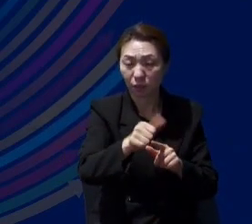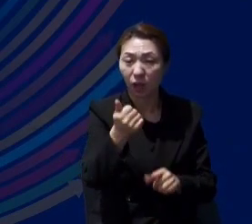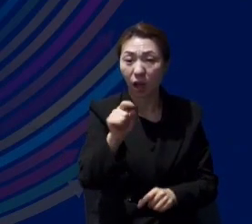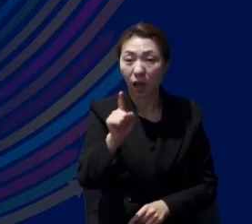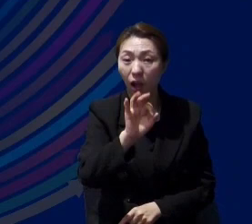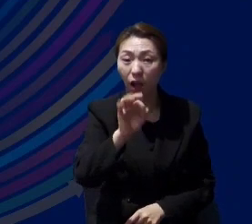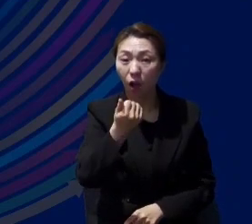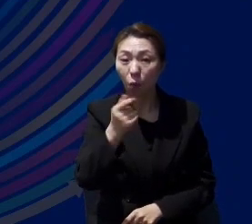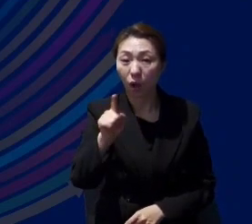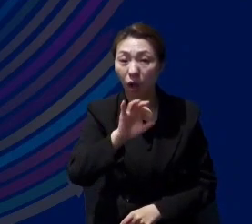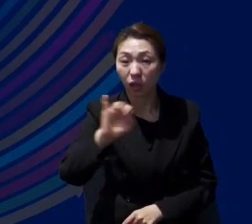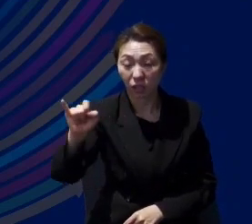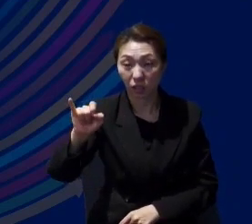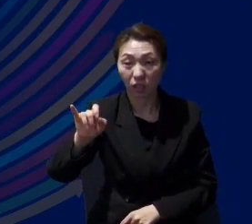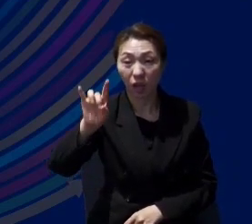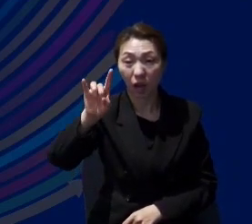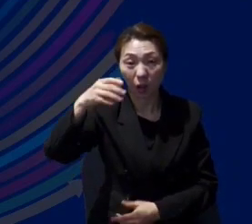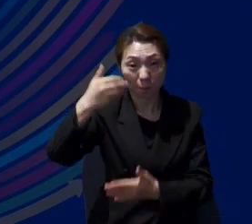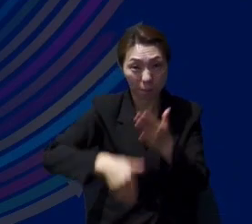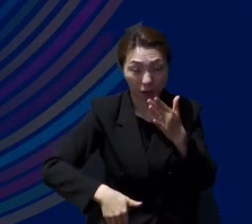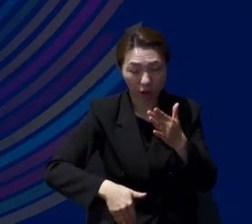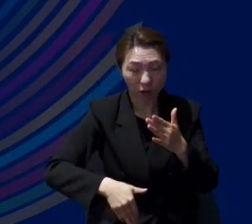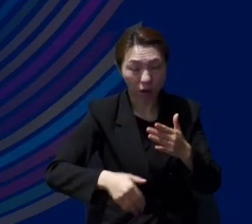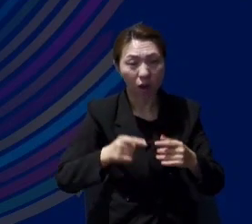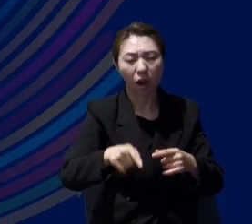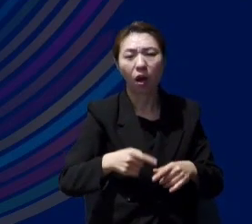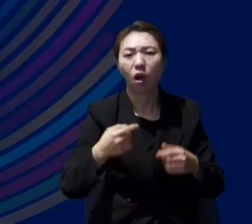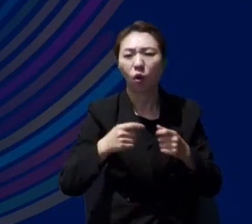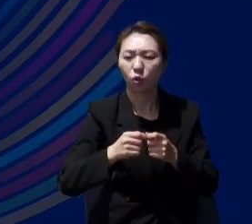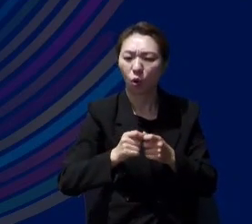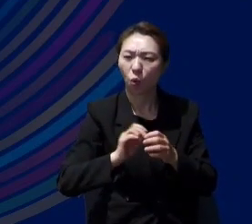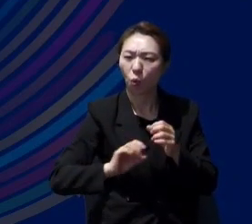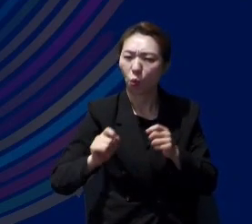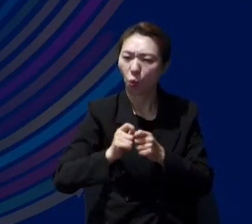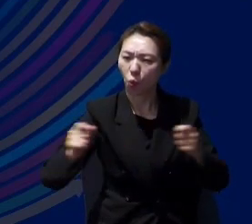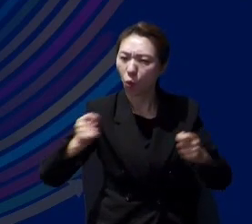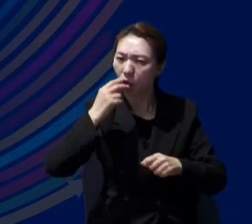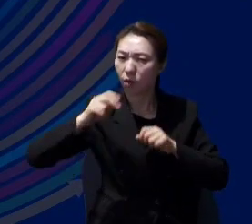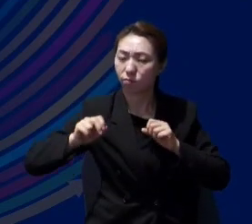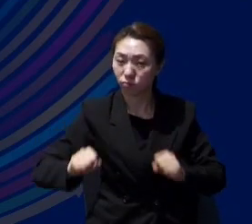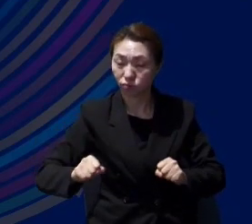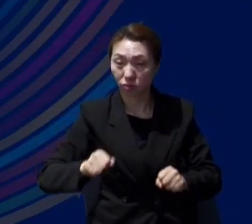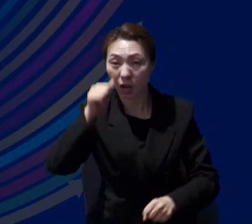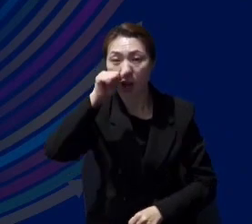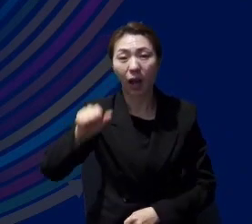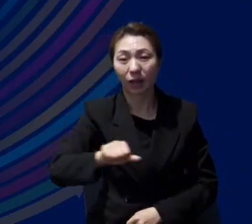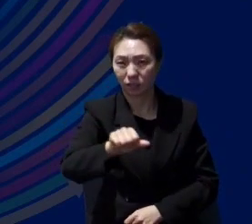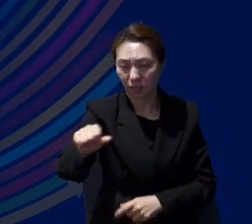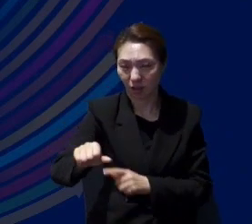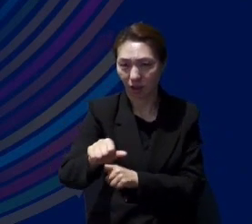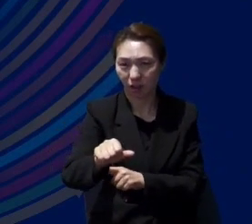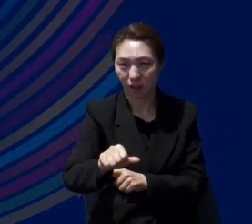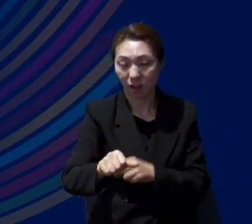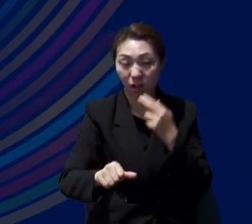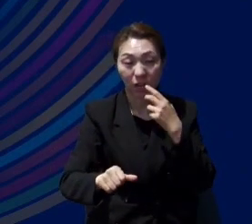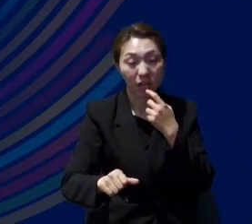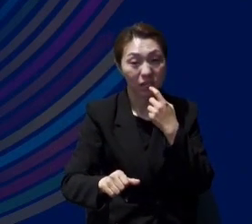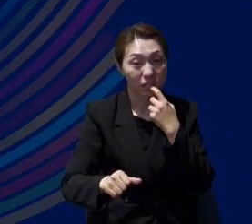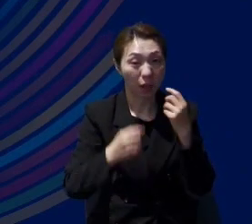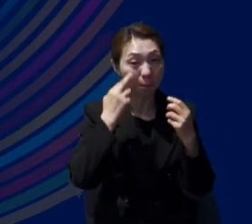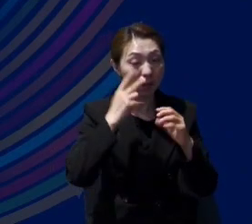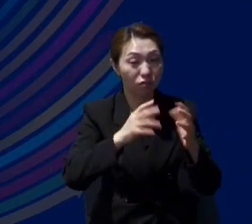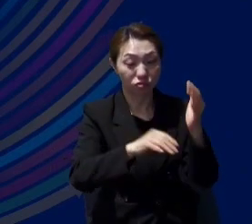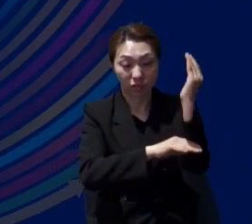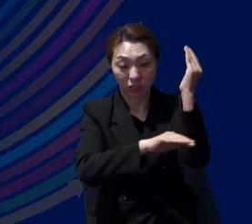for the Latino population, something similar is true. Life expectancy for the Latino population is higher in most places, but there's actually a big chunk of